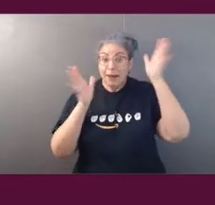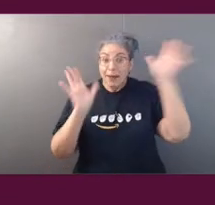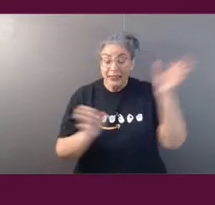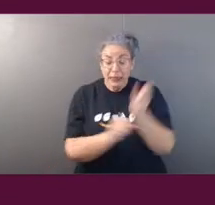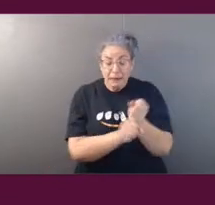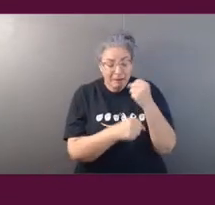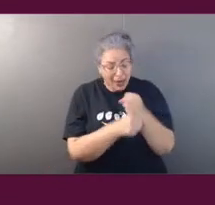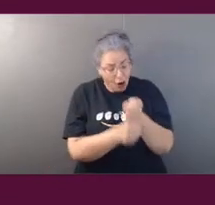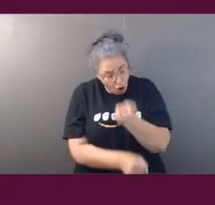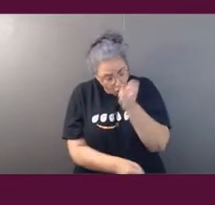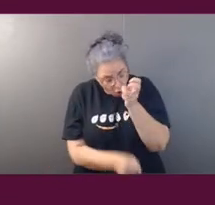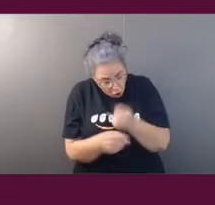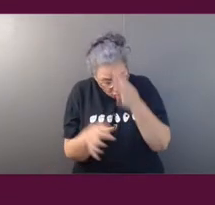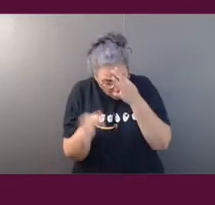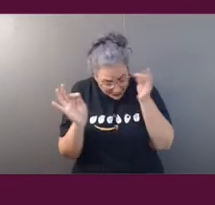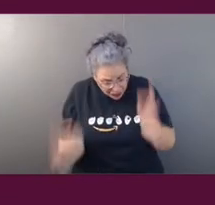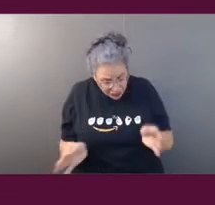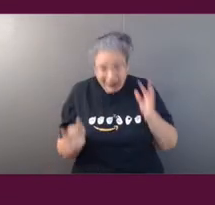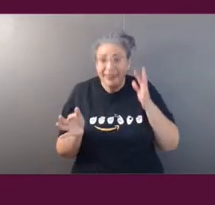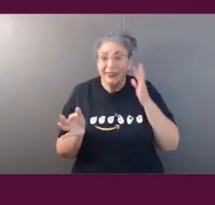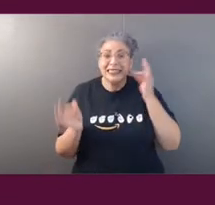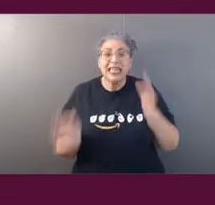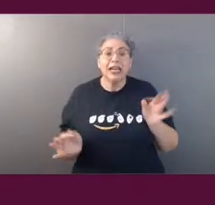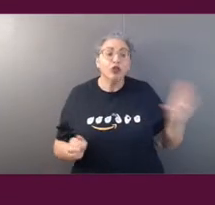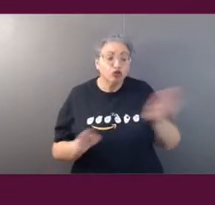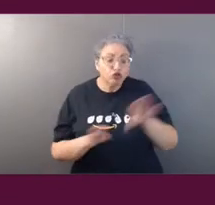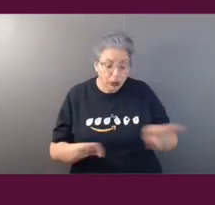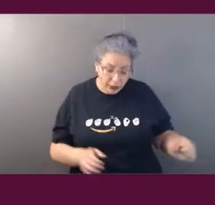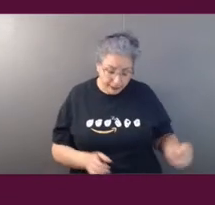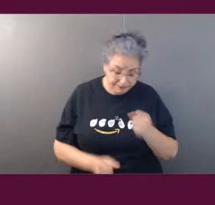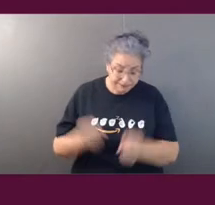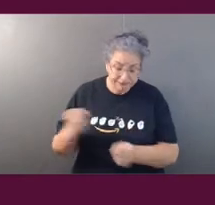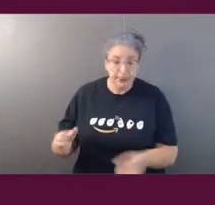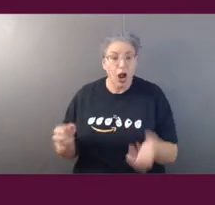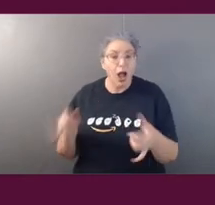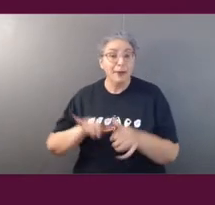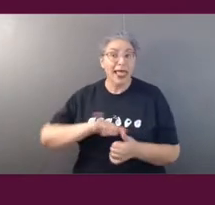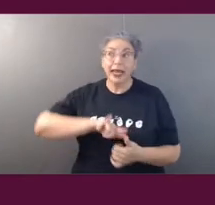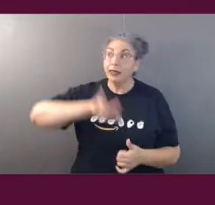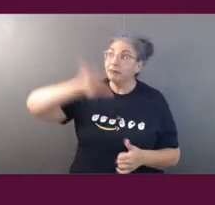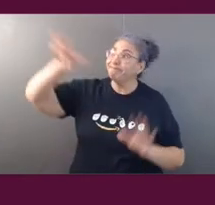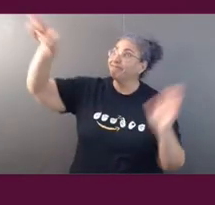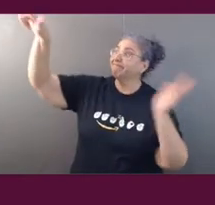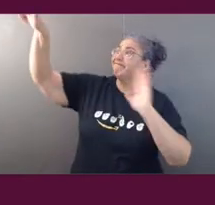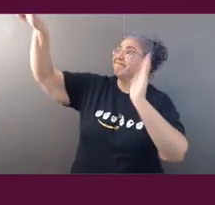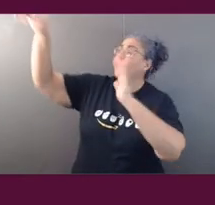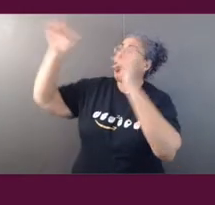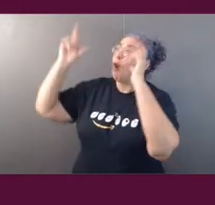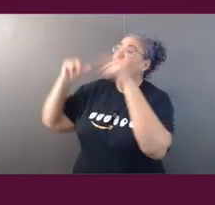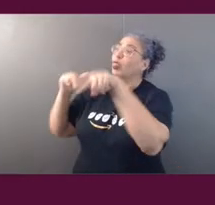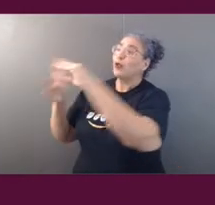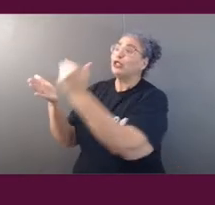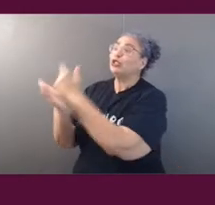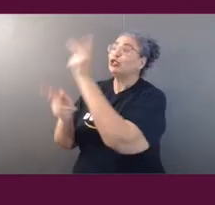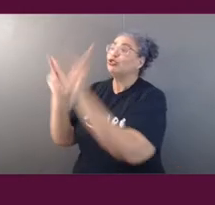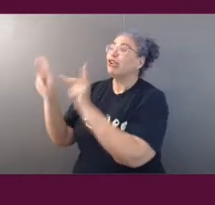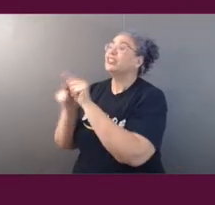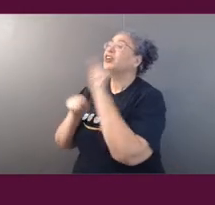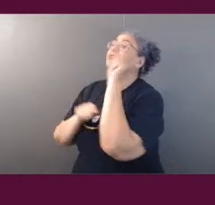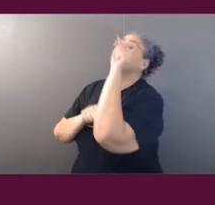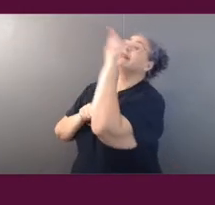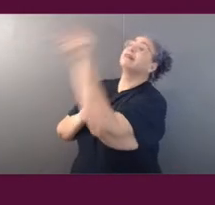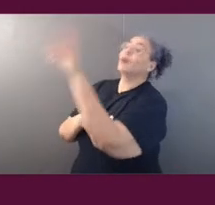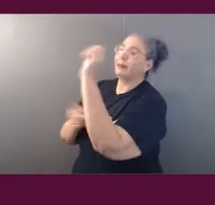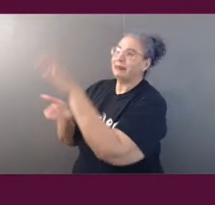to put their children on a plane, hoping that the strangers on the other side of the water would be kind. And